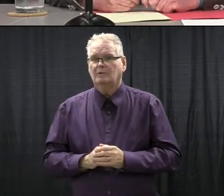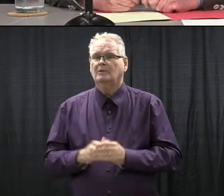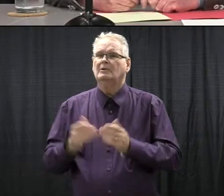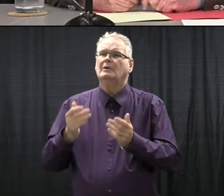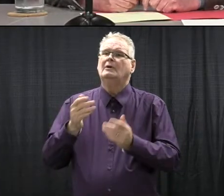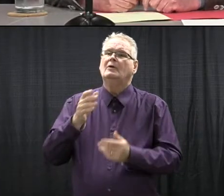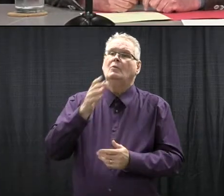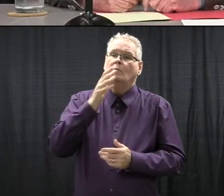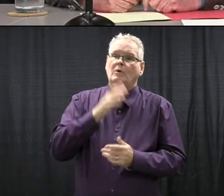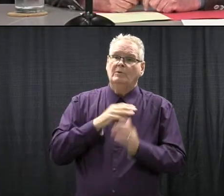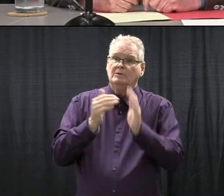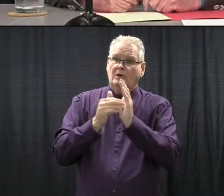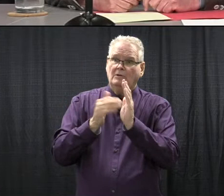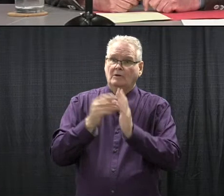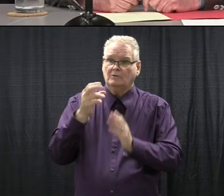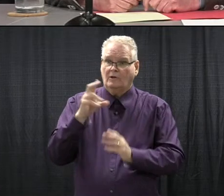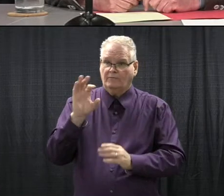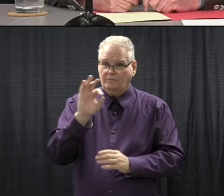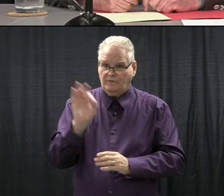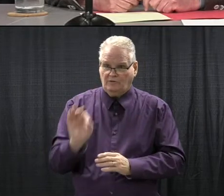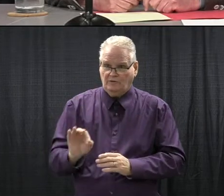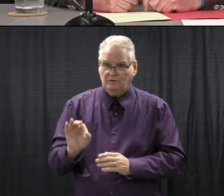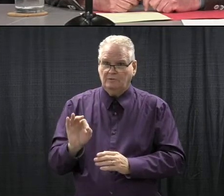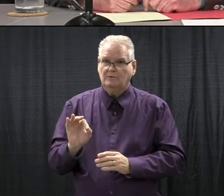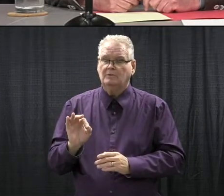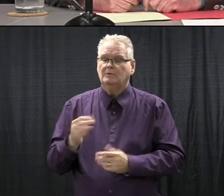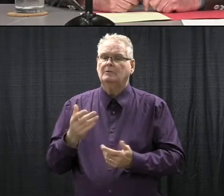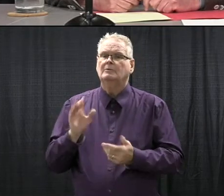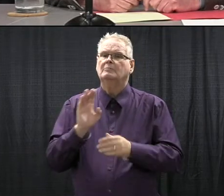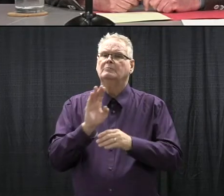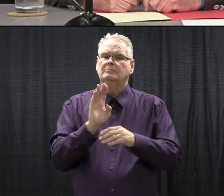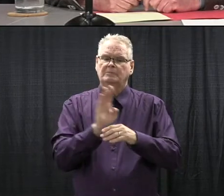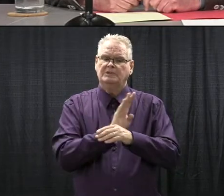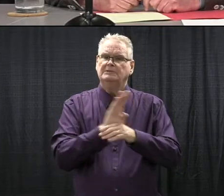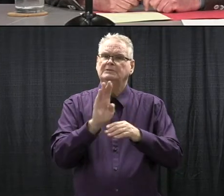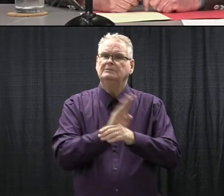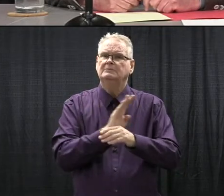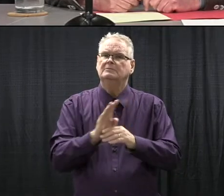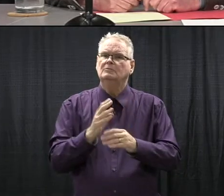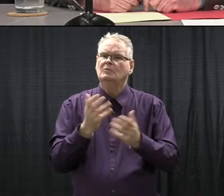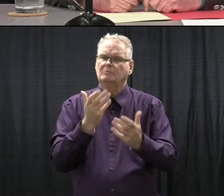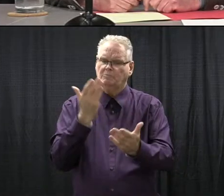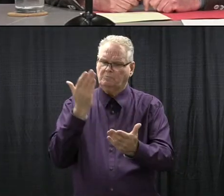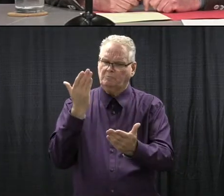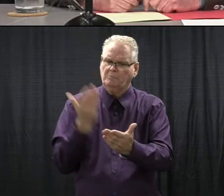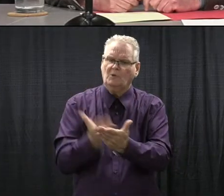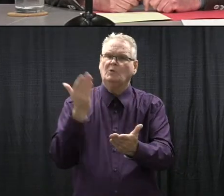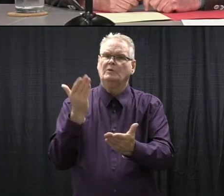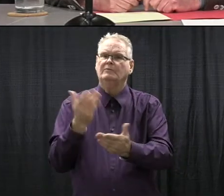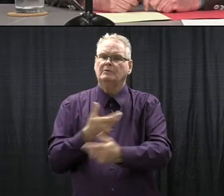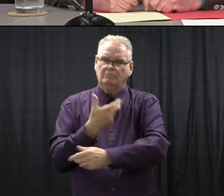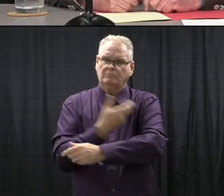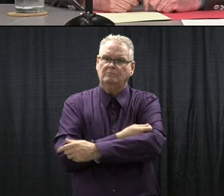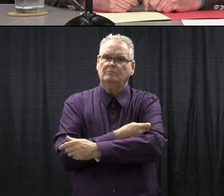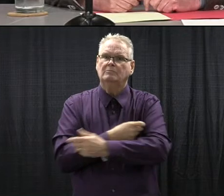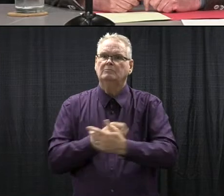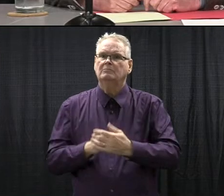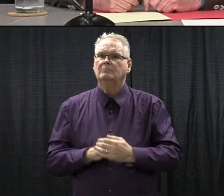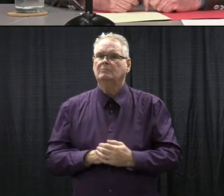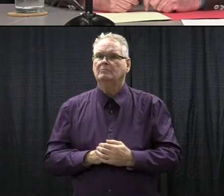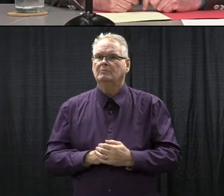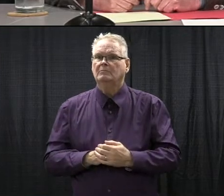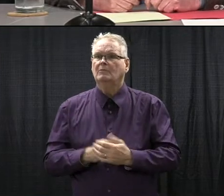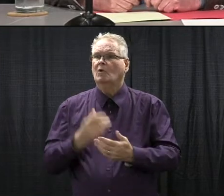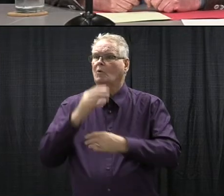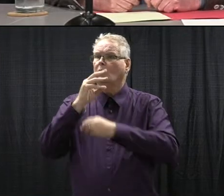about businesses or proof of vaccination for activities within the province. We've seen other places in the world, for example, Europe, if you want to get into